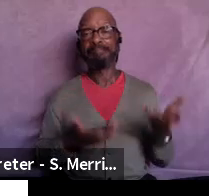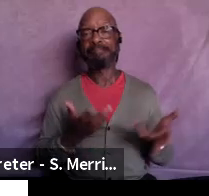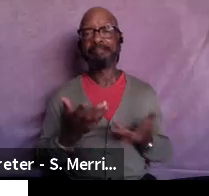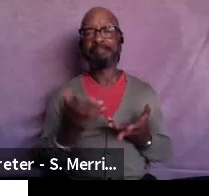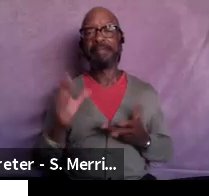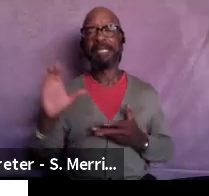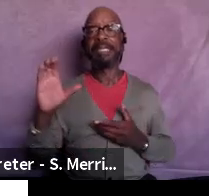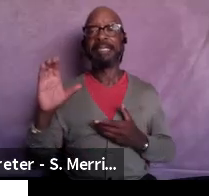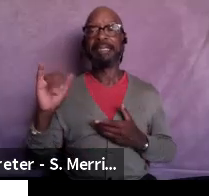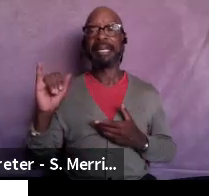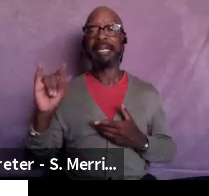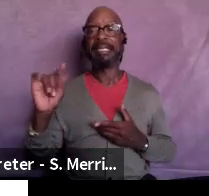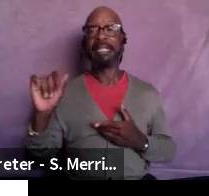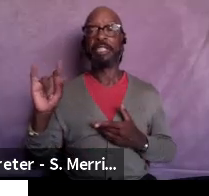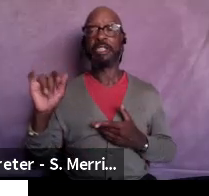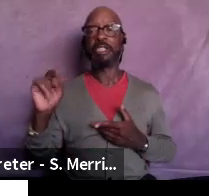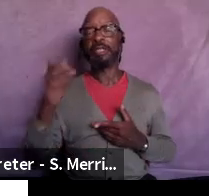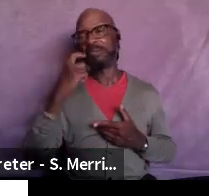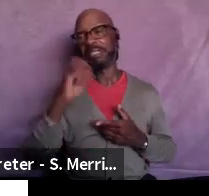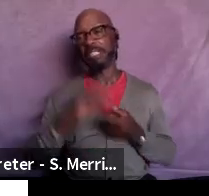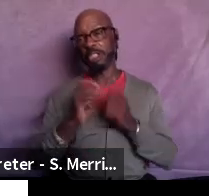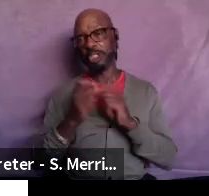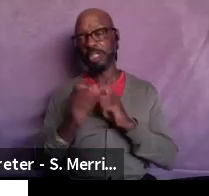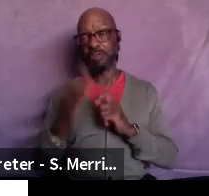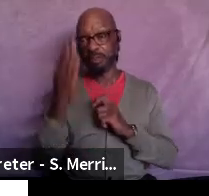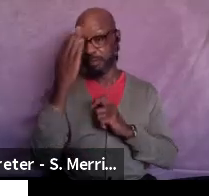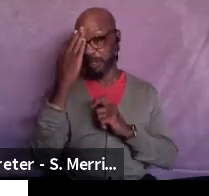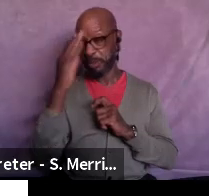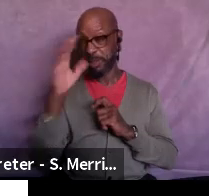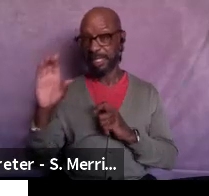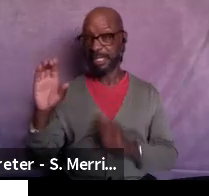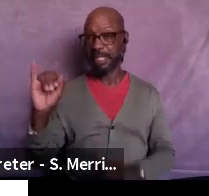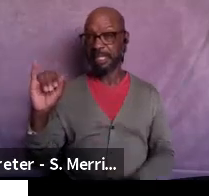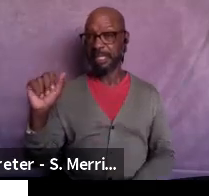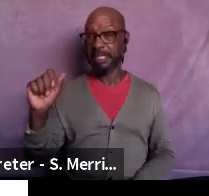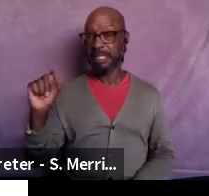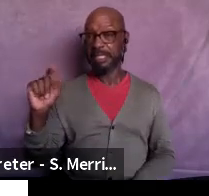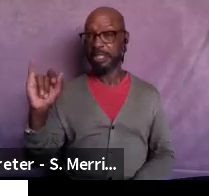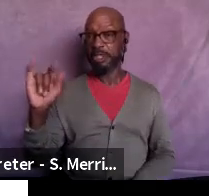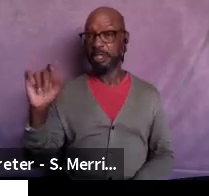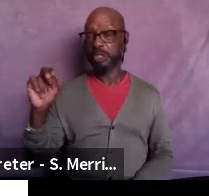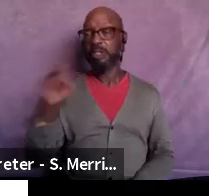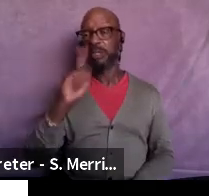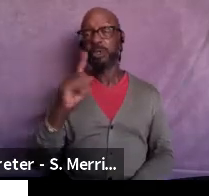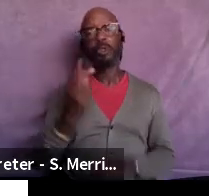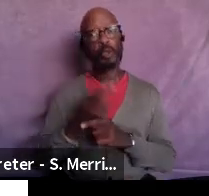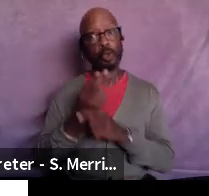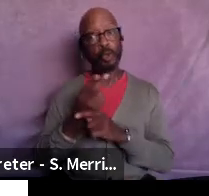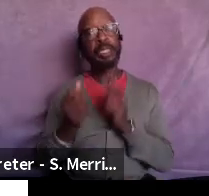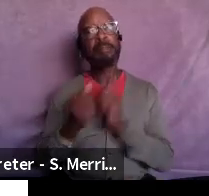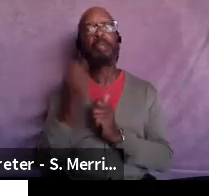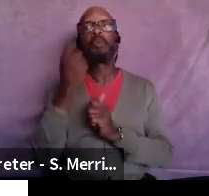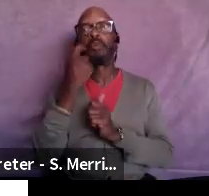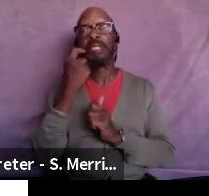citations have recently changed. If you are familiar with them, make sure that you're using the most recent citations as the numbers